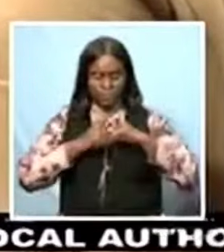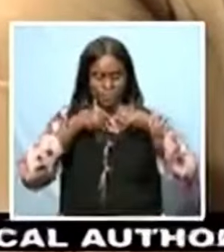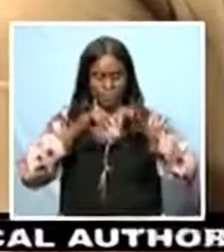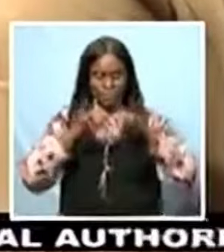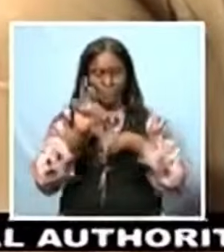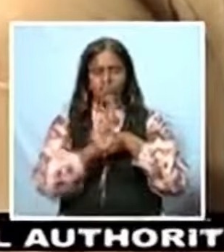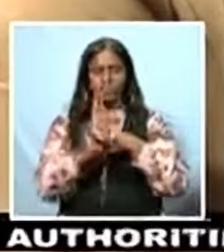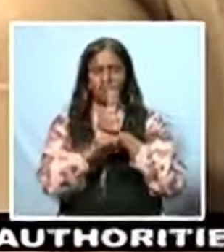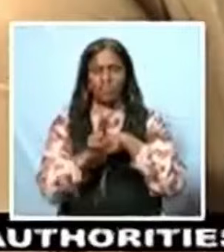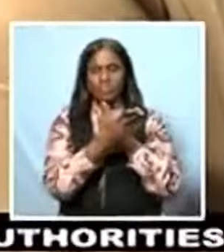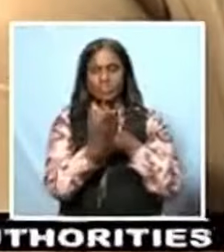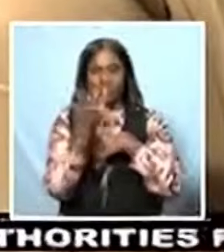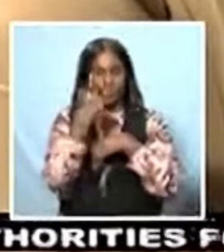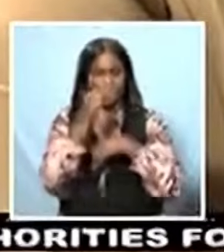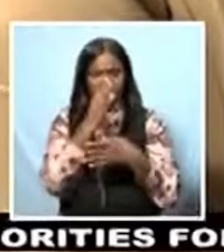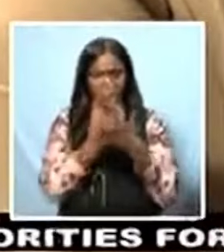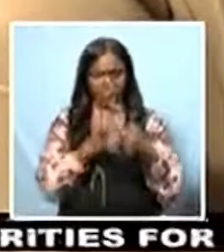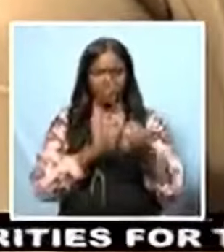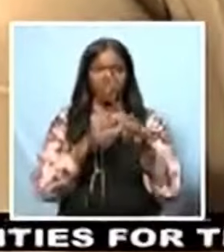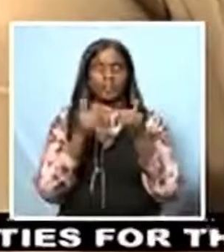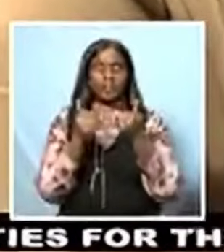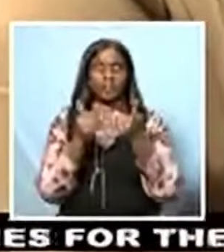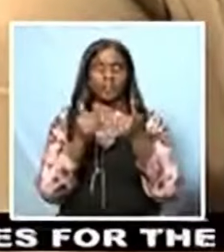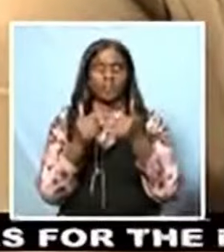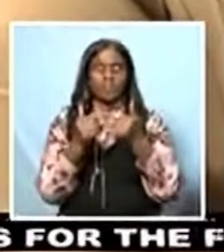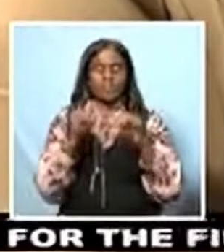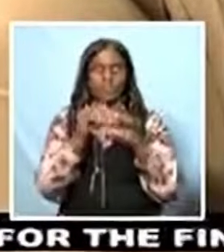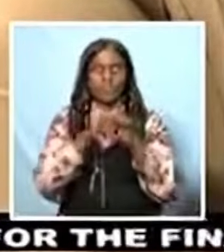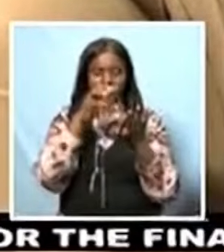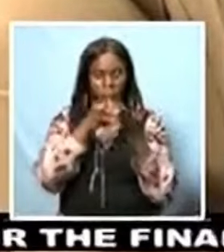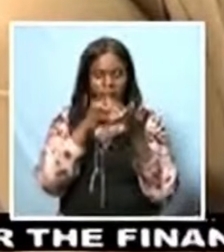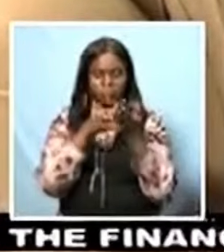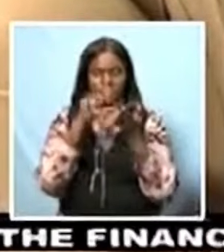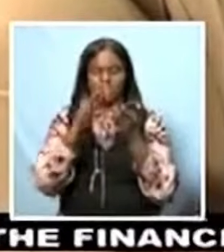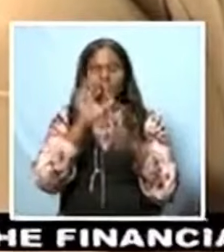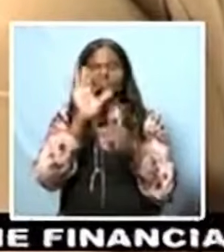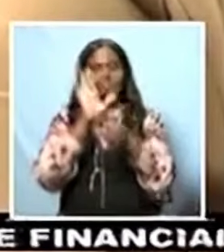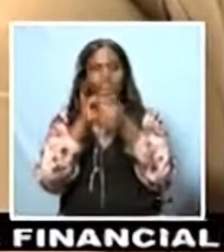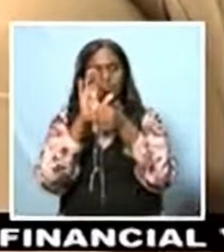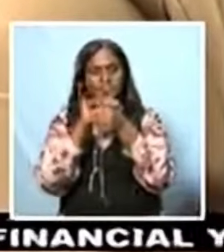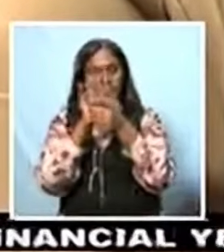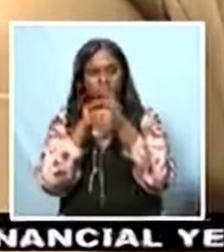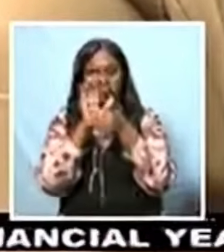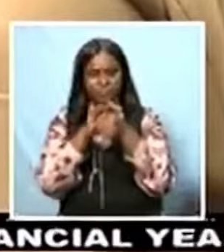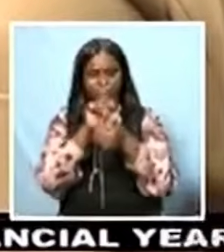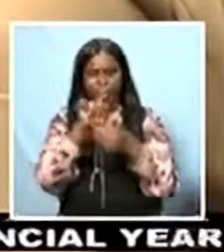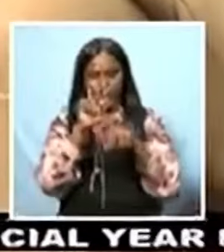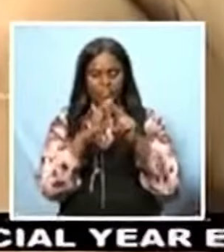them for some time. In the case of a tractor, Chair,